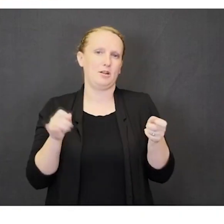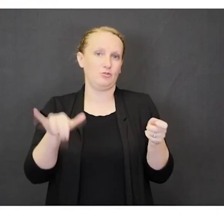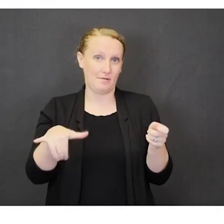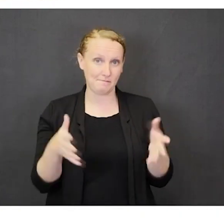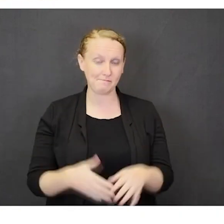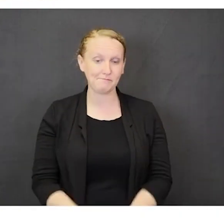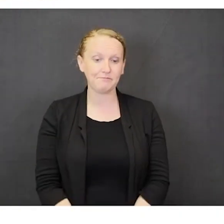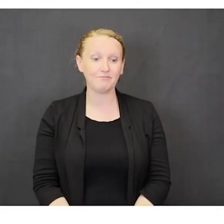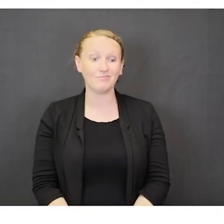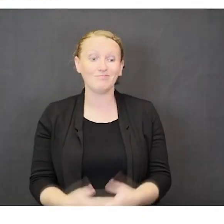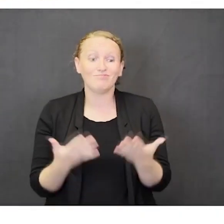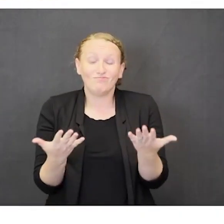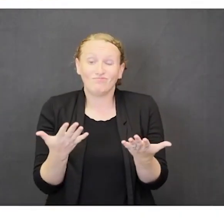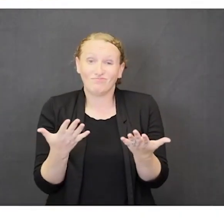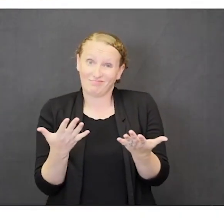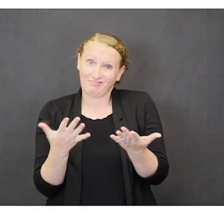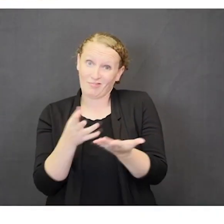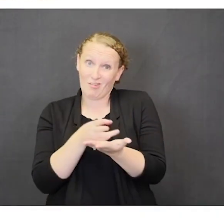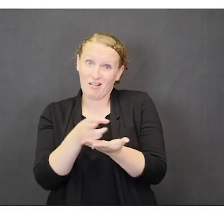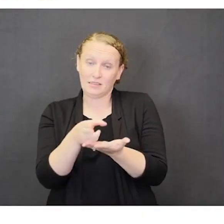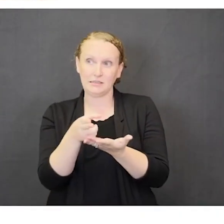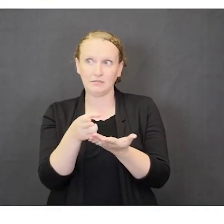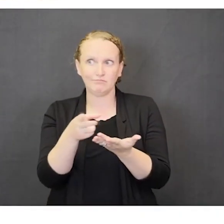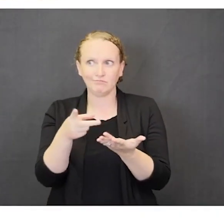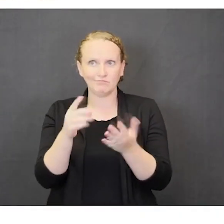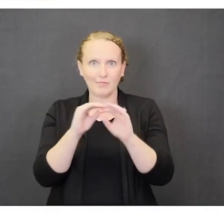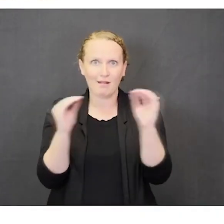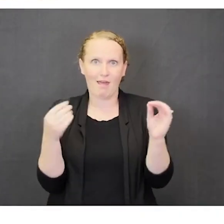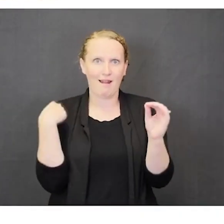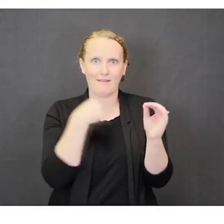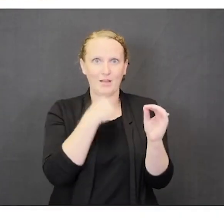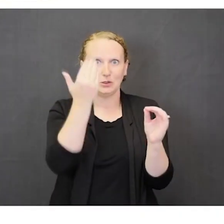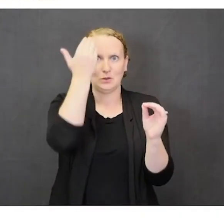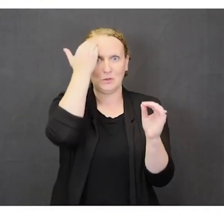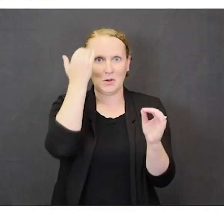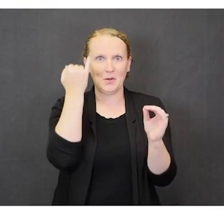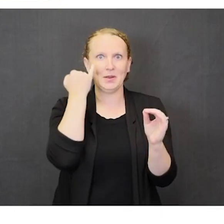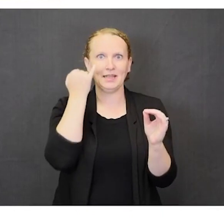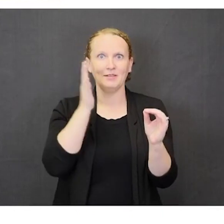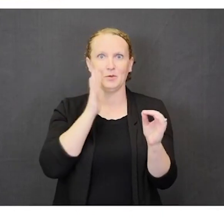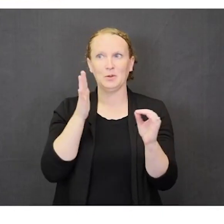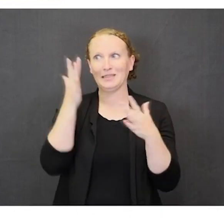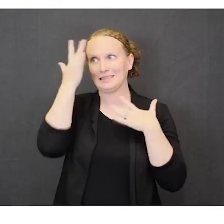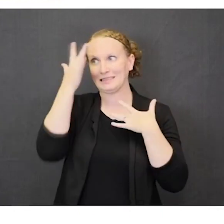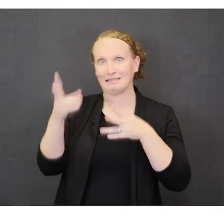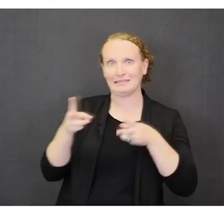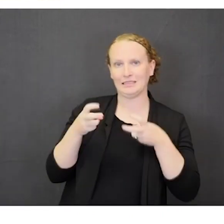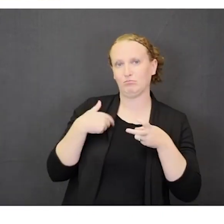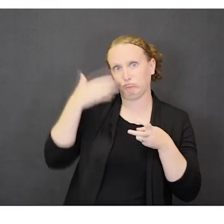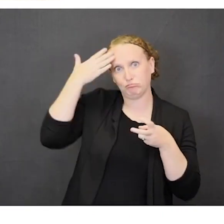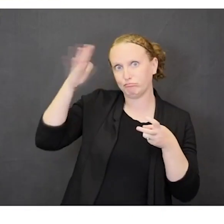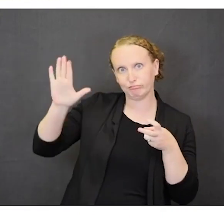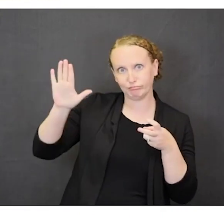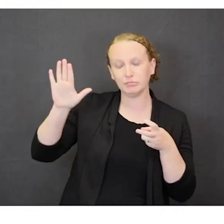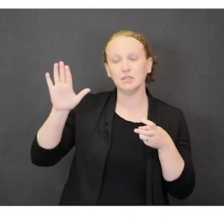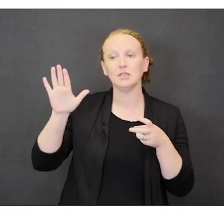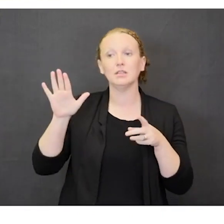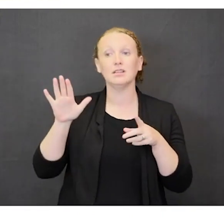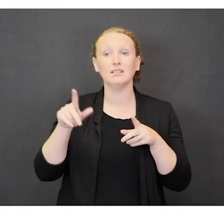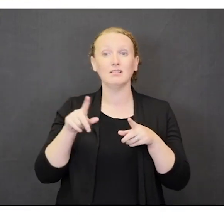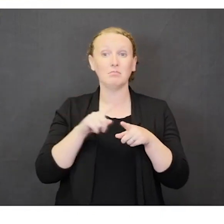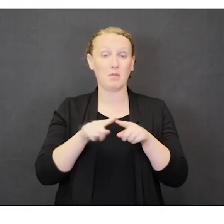that you don't know if you're going to get sick. None of us know if we're going to get sick, ultimately. All we can do is